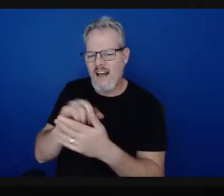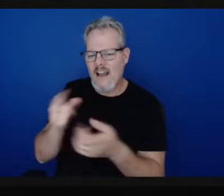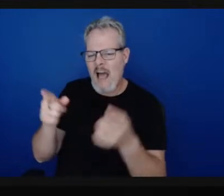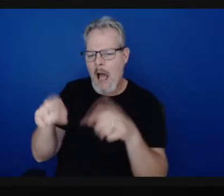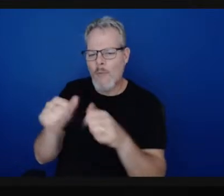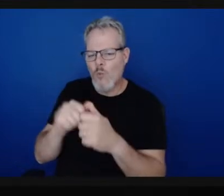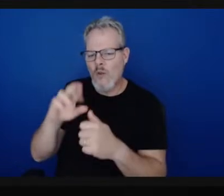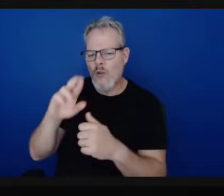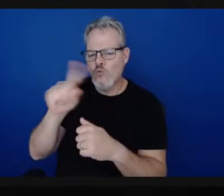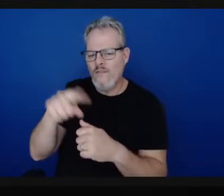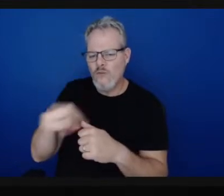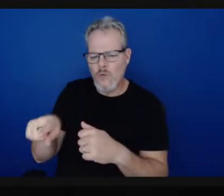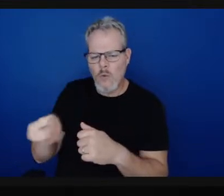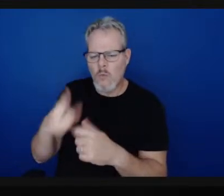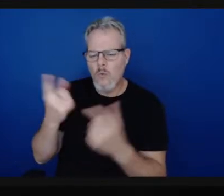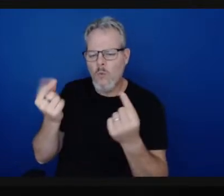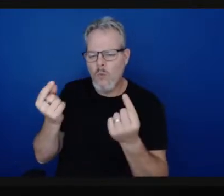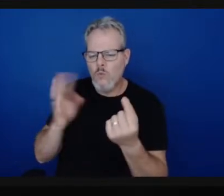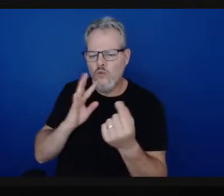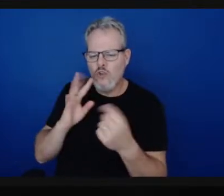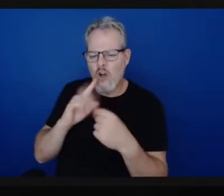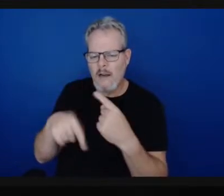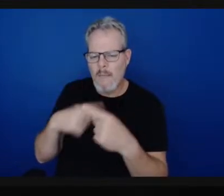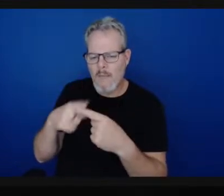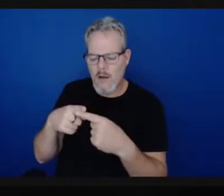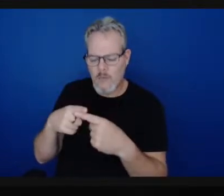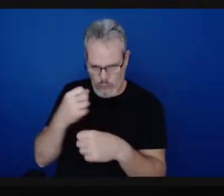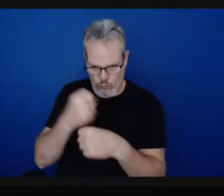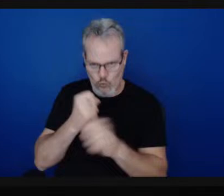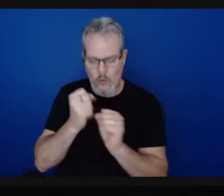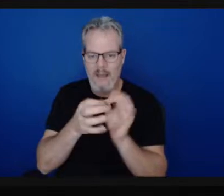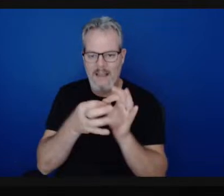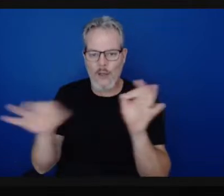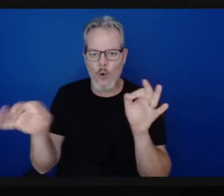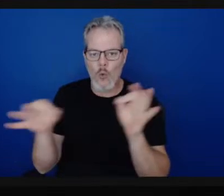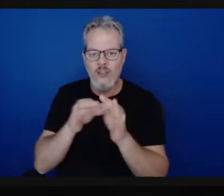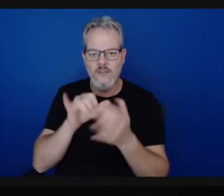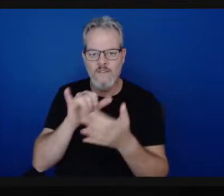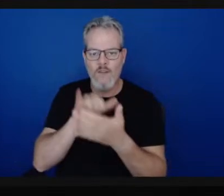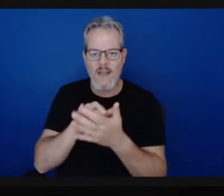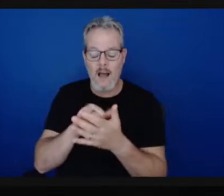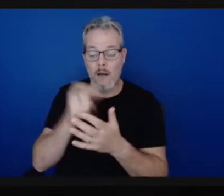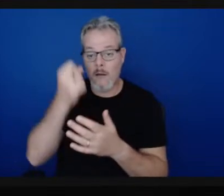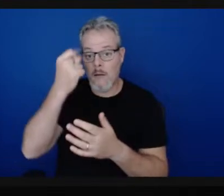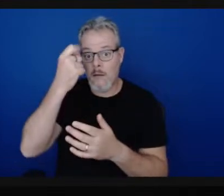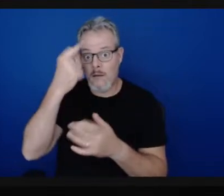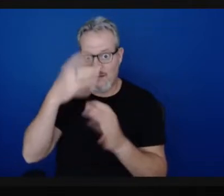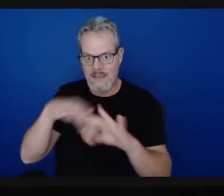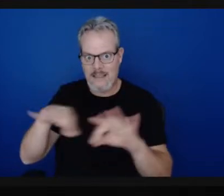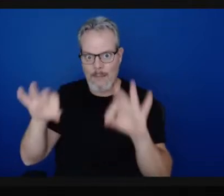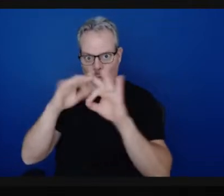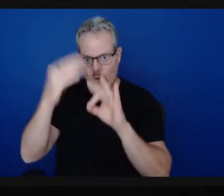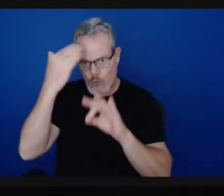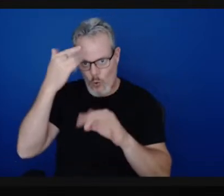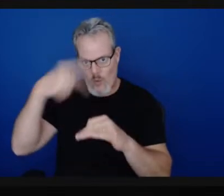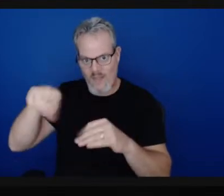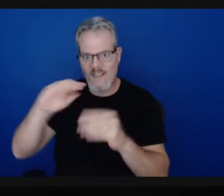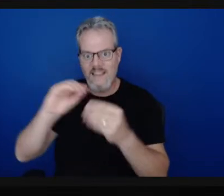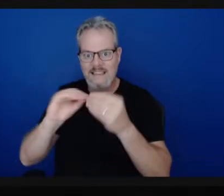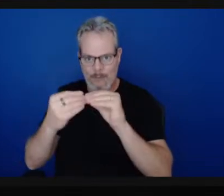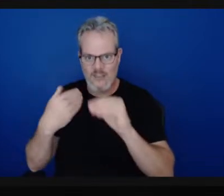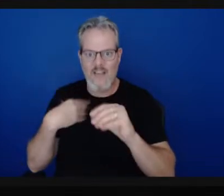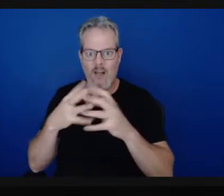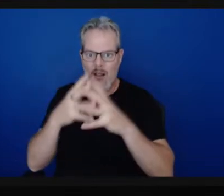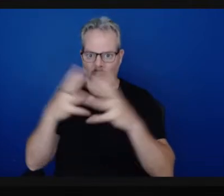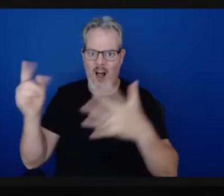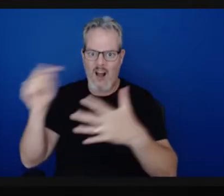about? So you can also make an equation for that. Now, it's important to note that these values have quite a lot of spread, so there is a lot of